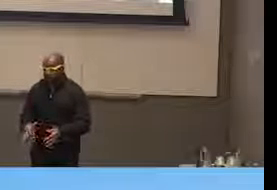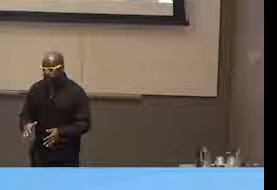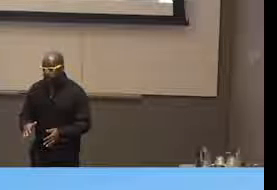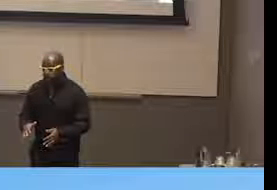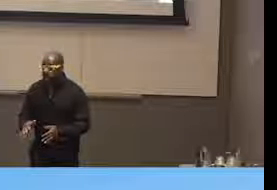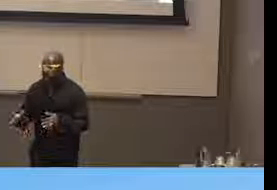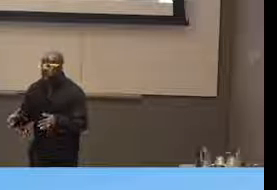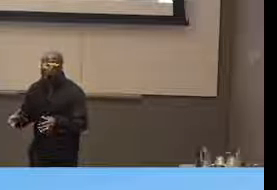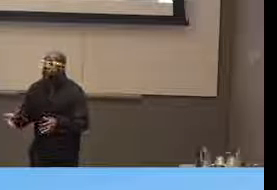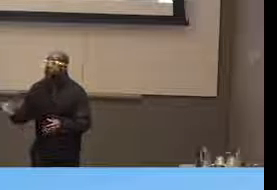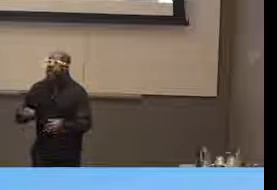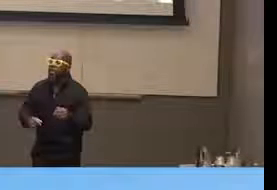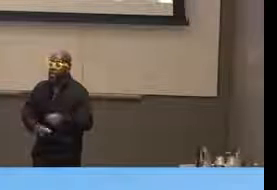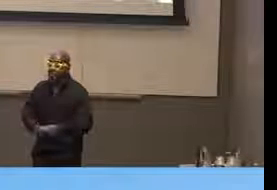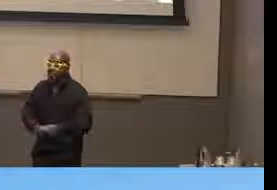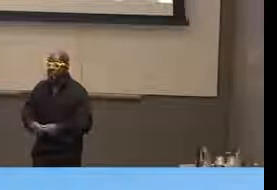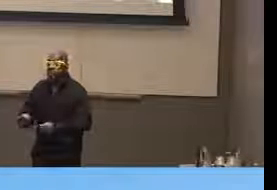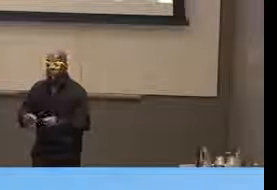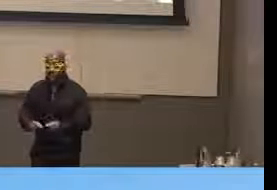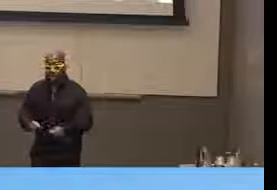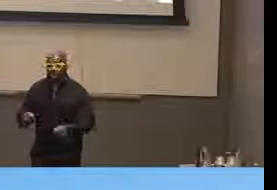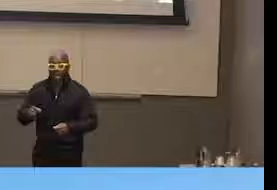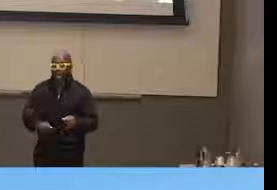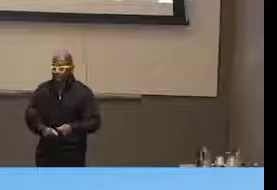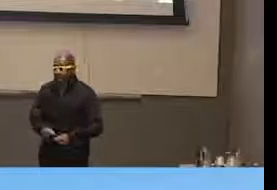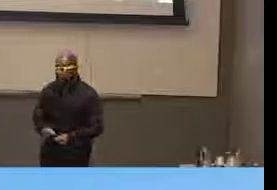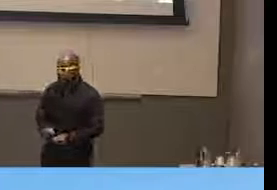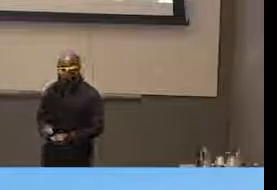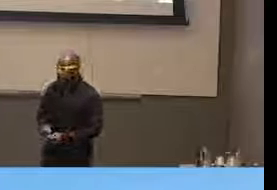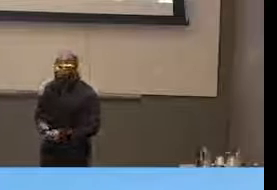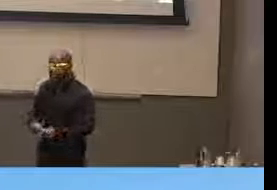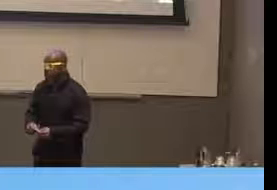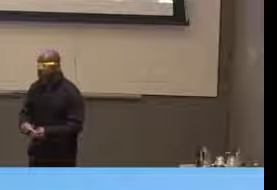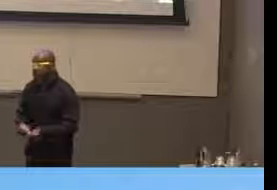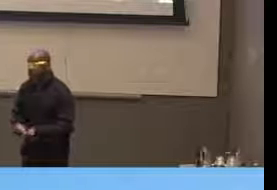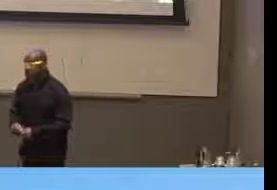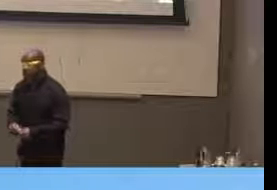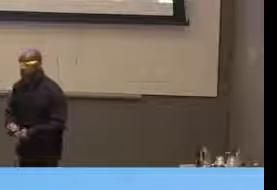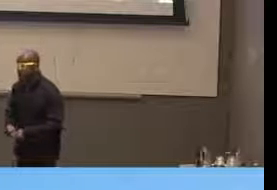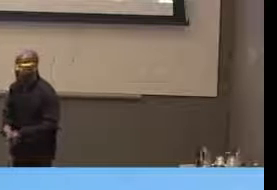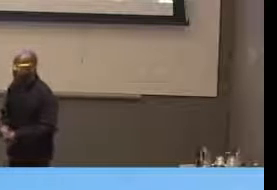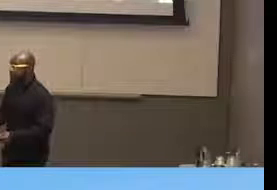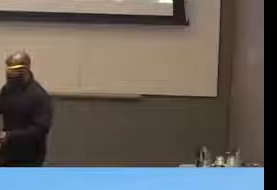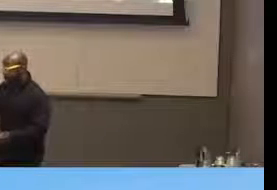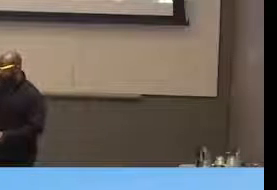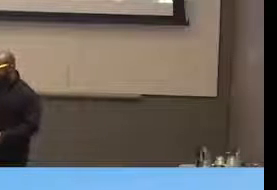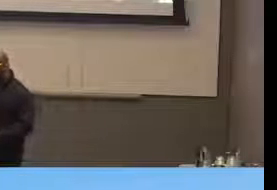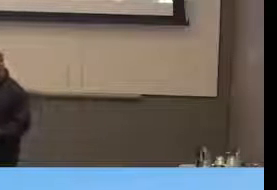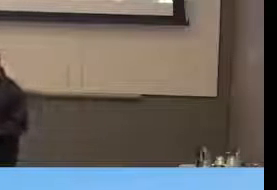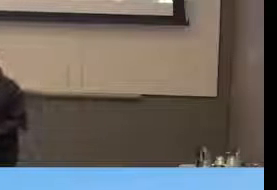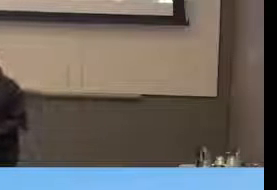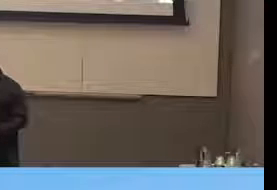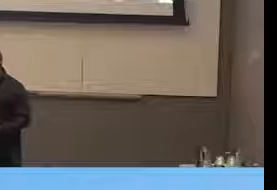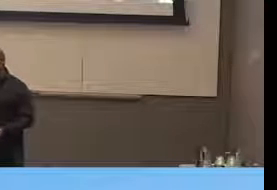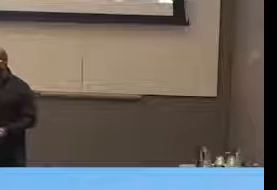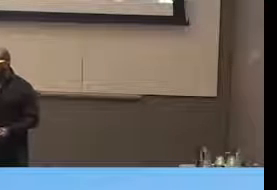built? And then how can we reintegrate some of those elements back into the fabric of the city? I believe